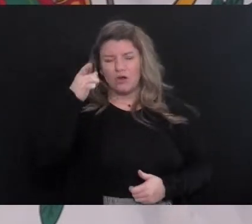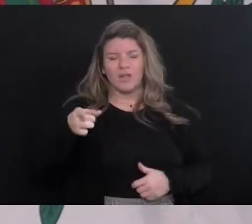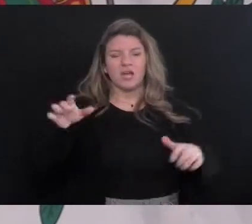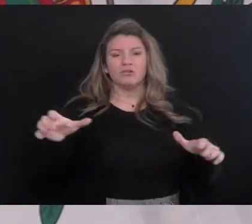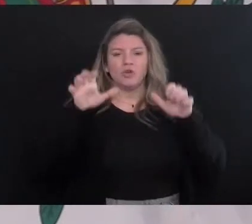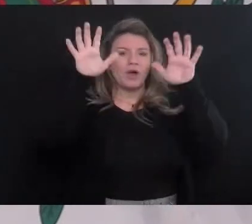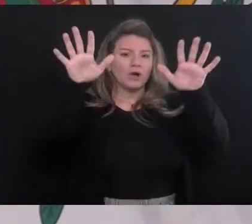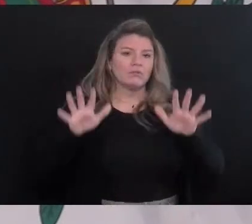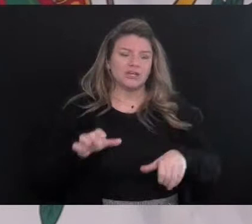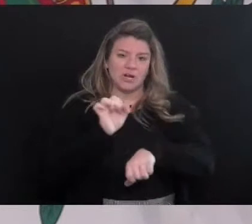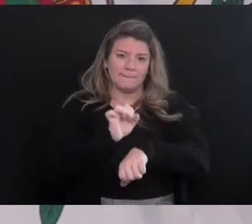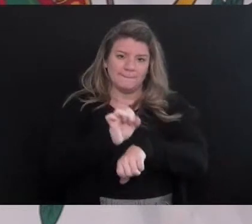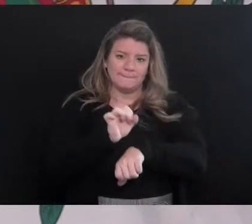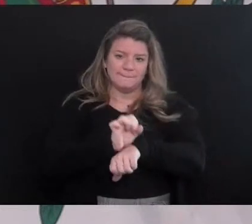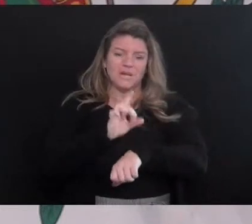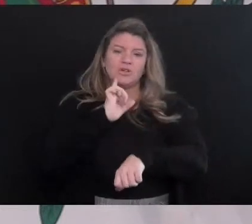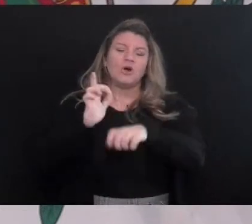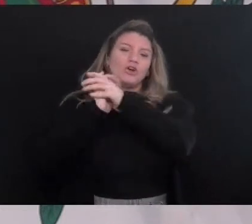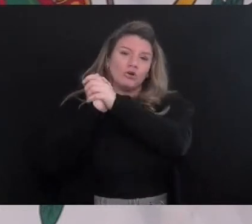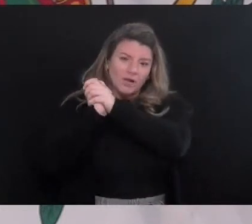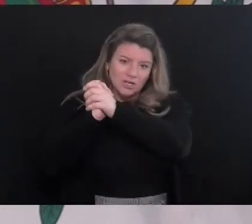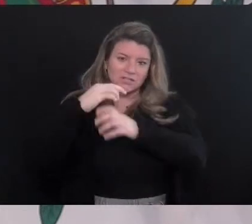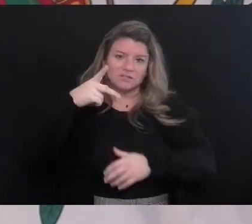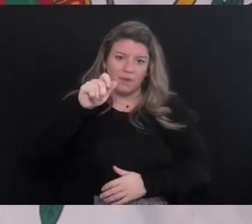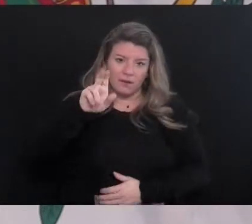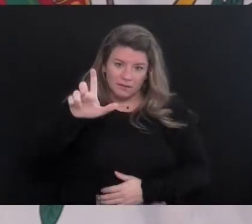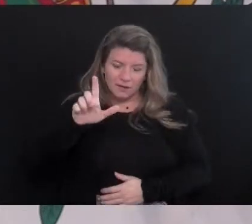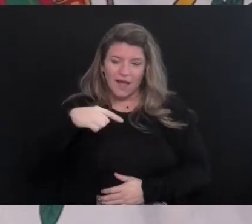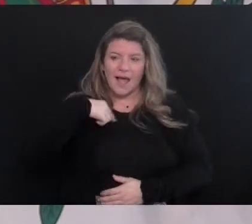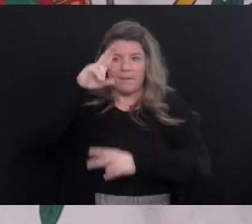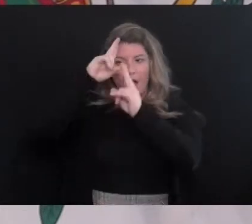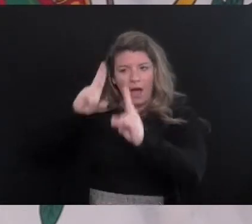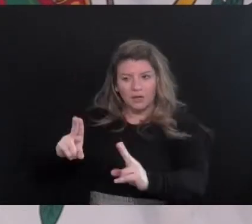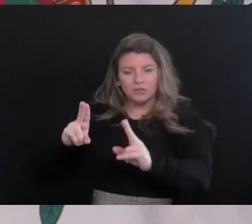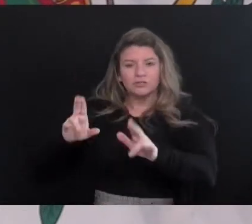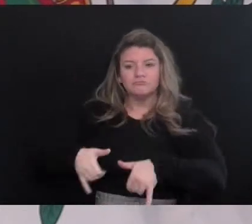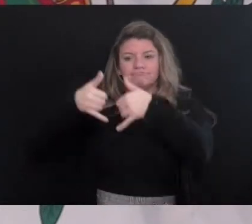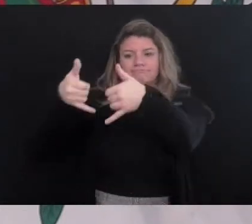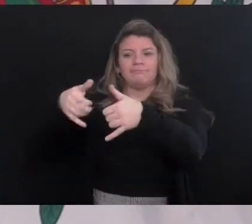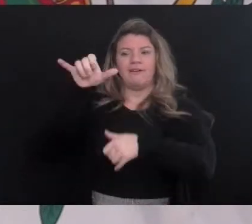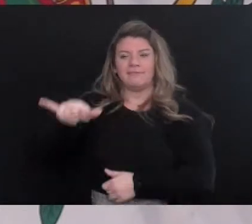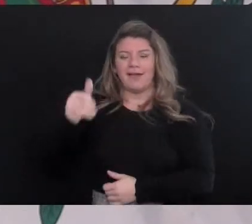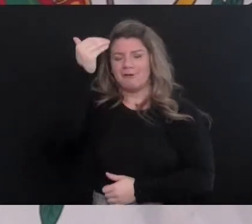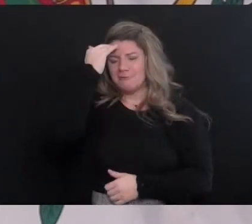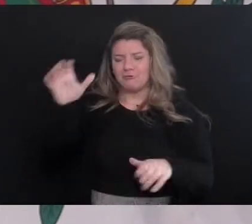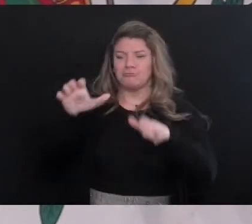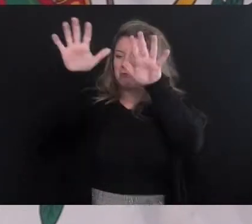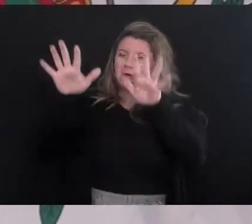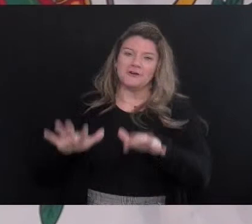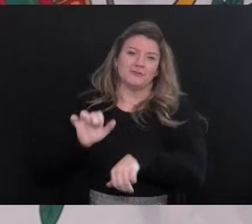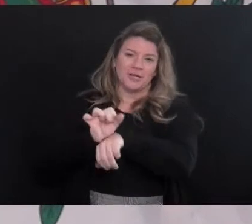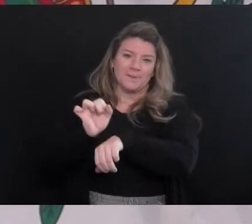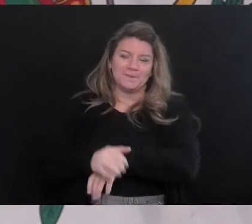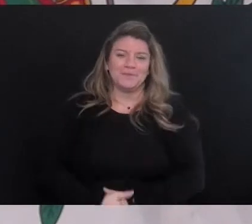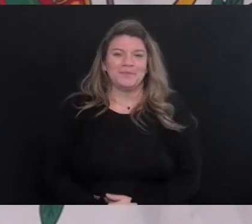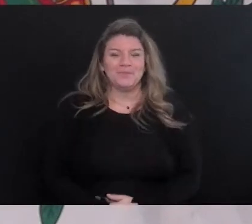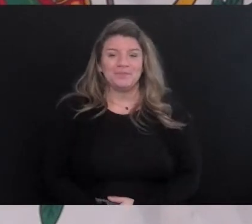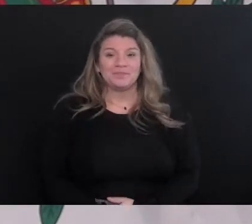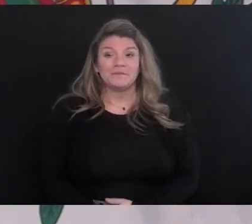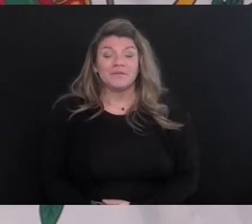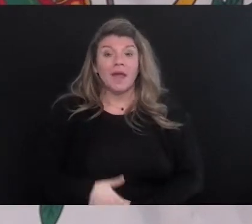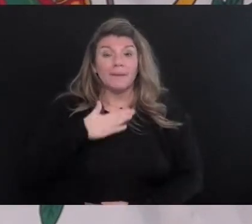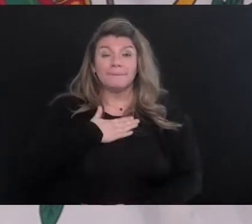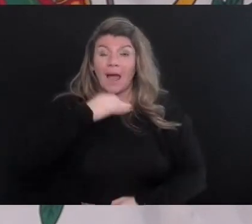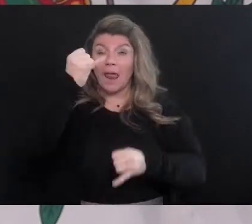a great job. So congratulations, Paul. I'm honored to appoint you, and I know you'll do a wonderful job. Last thing